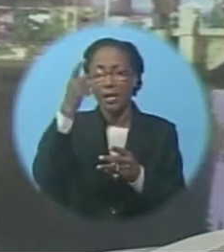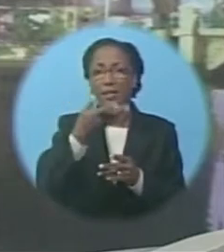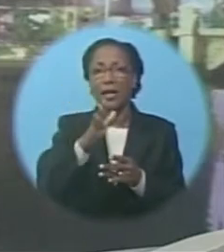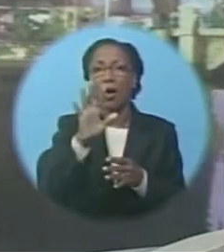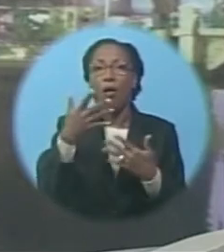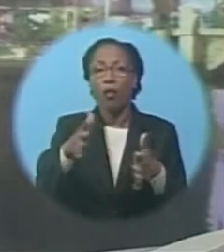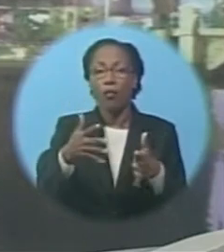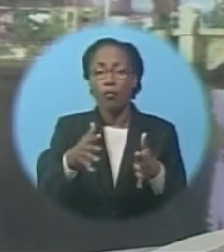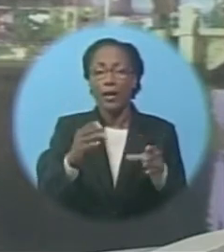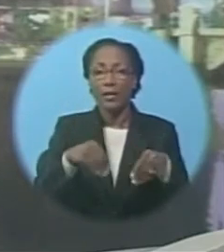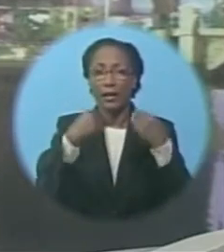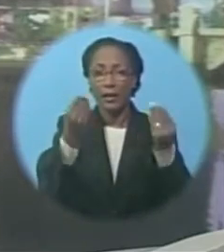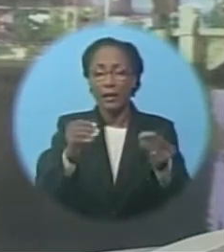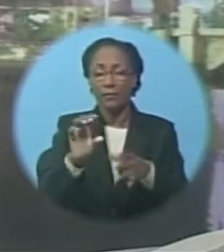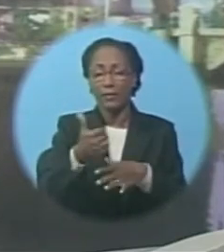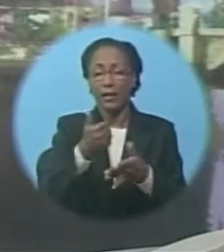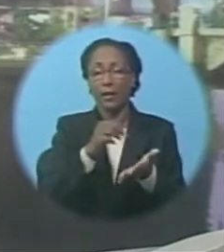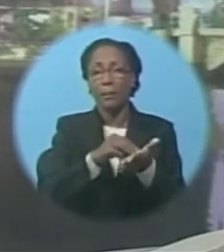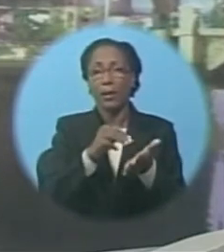million in a special fund.